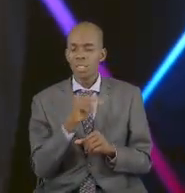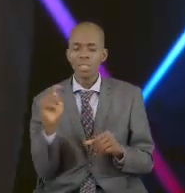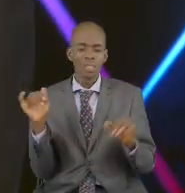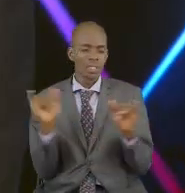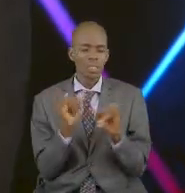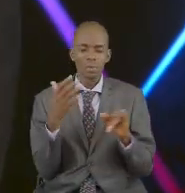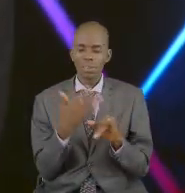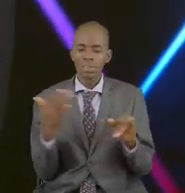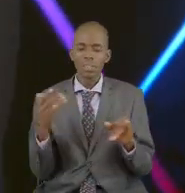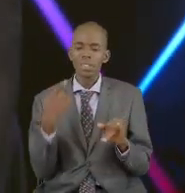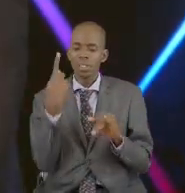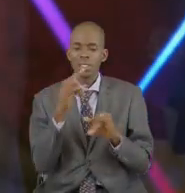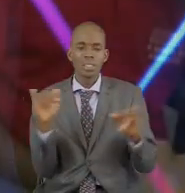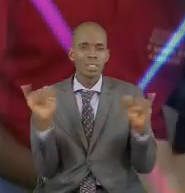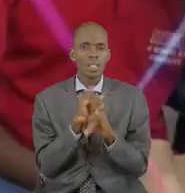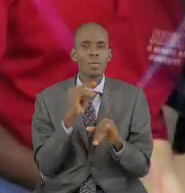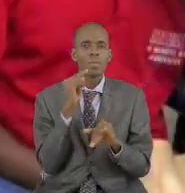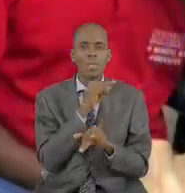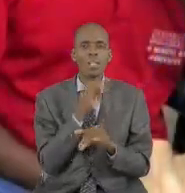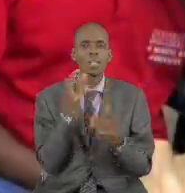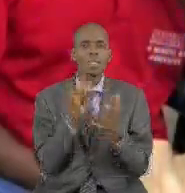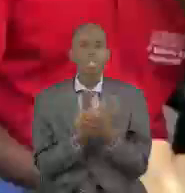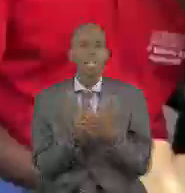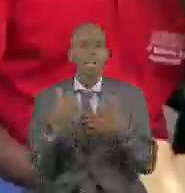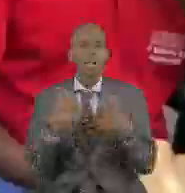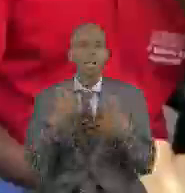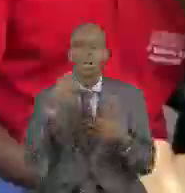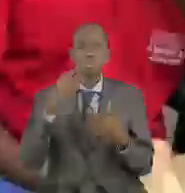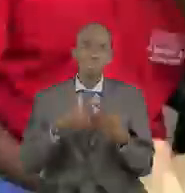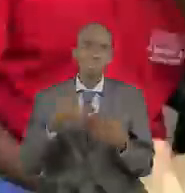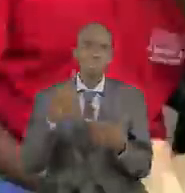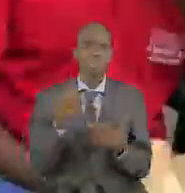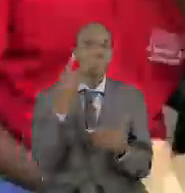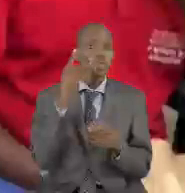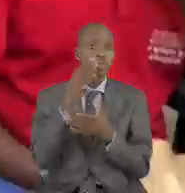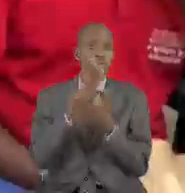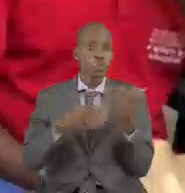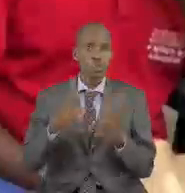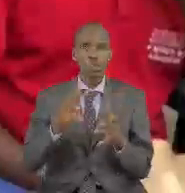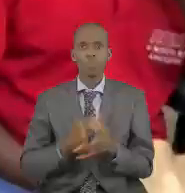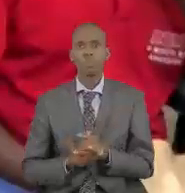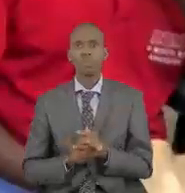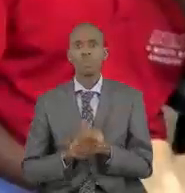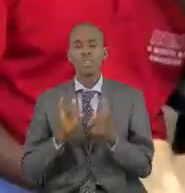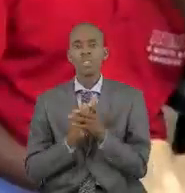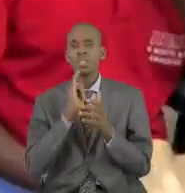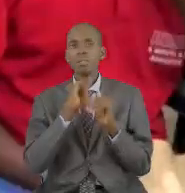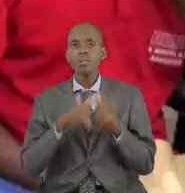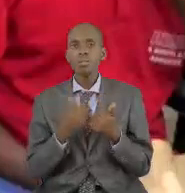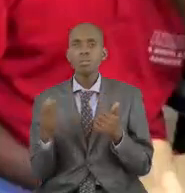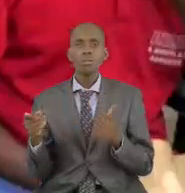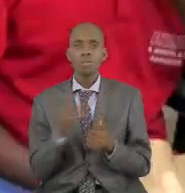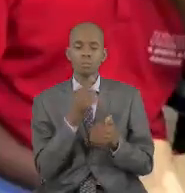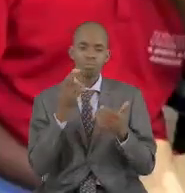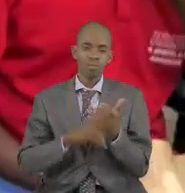lie that I've told him. Some people, that's how they administer their lives. Some